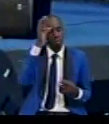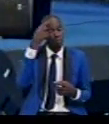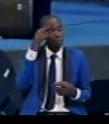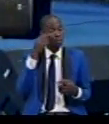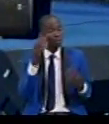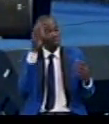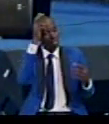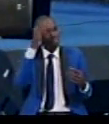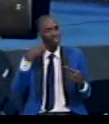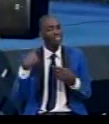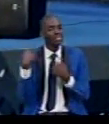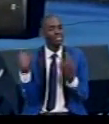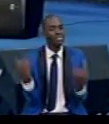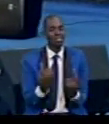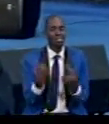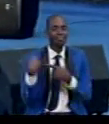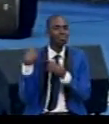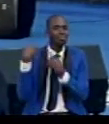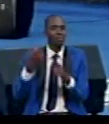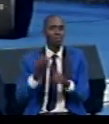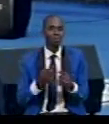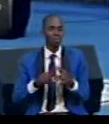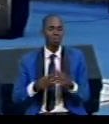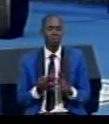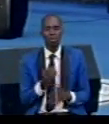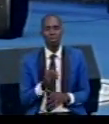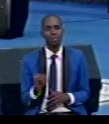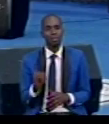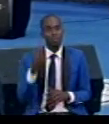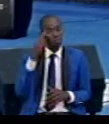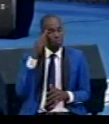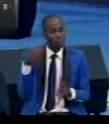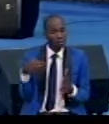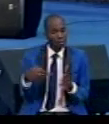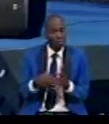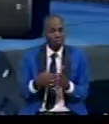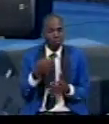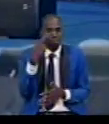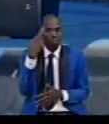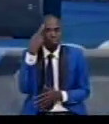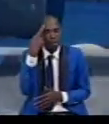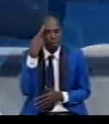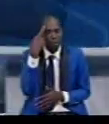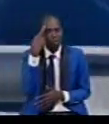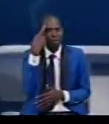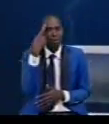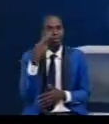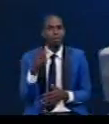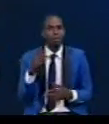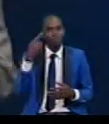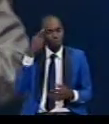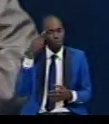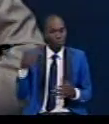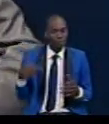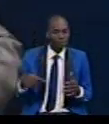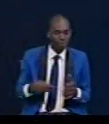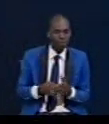beginning. For this purpose, for this reason, to this